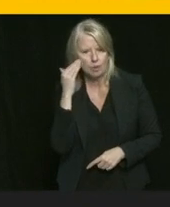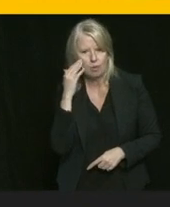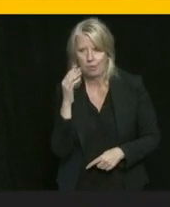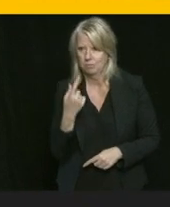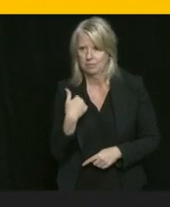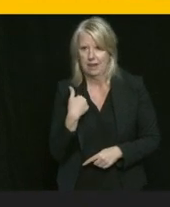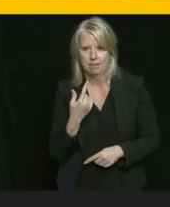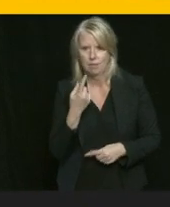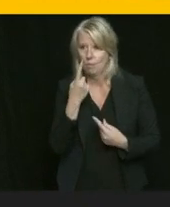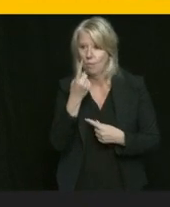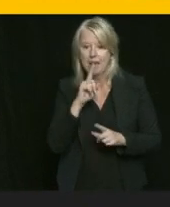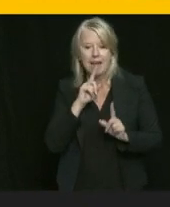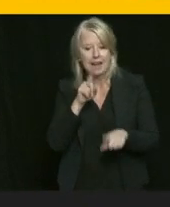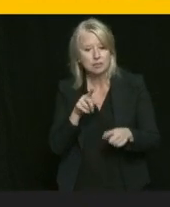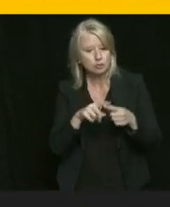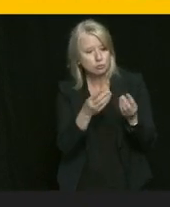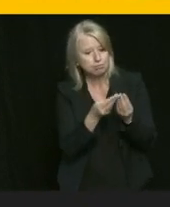solution to